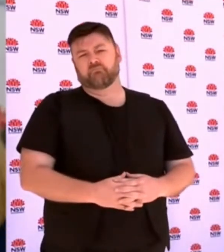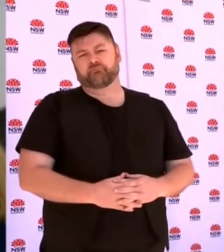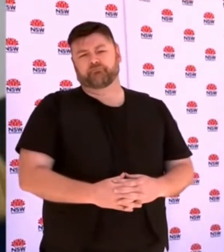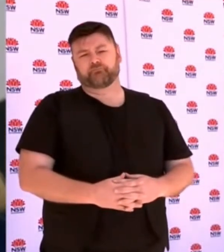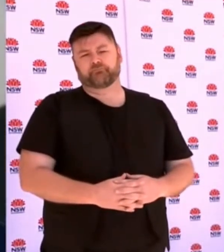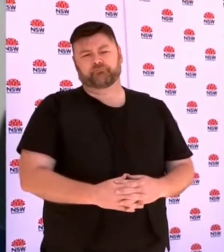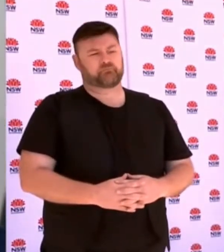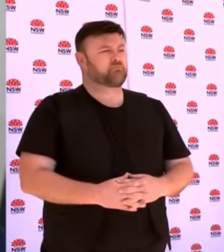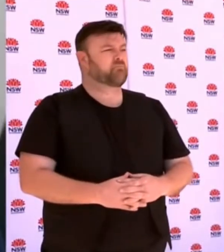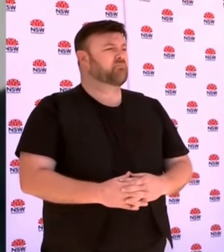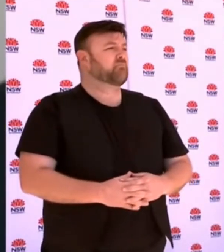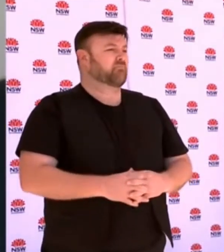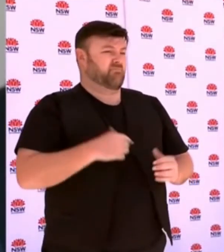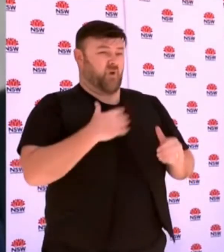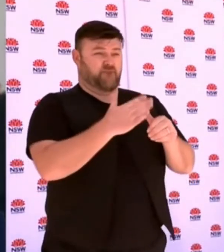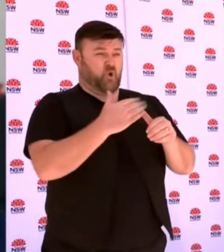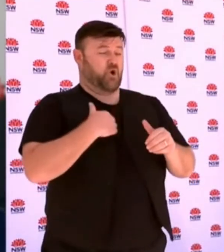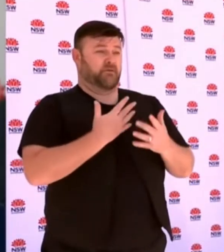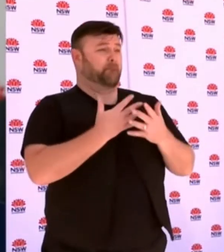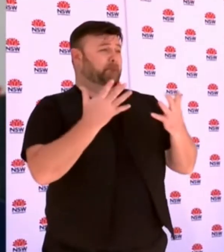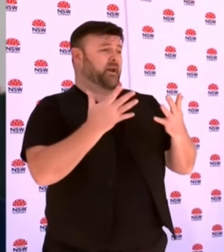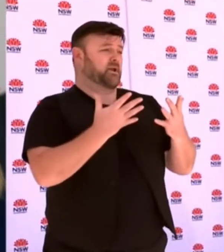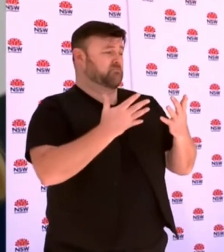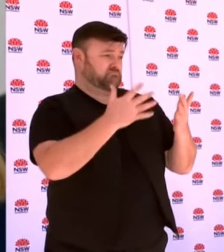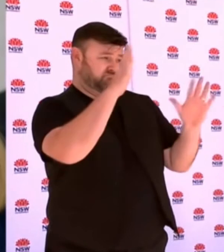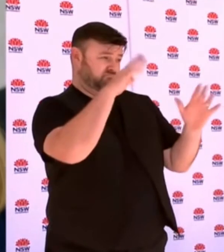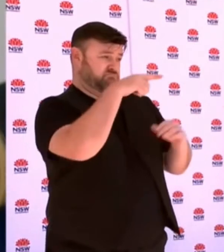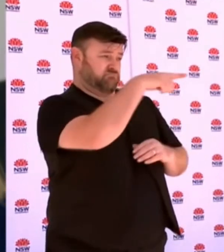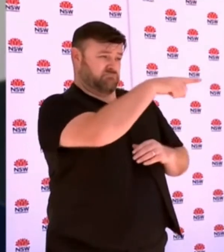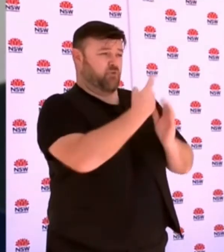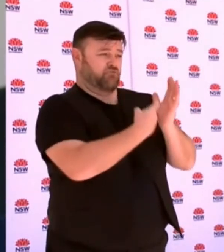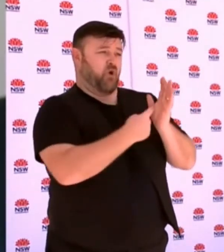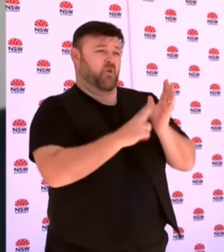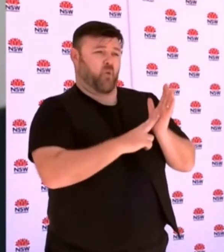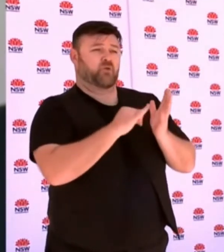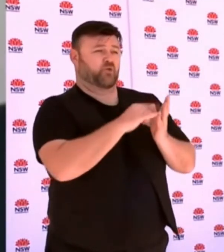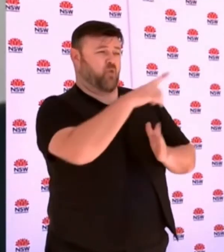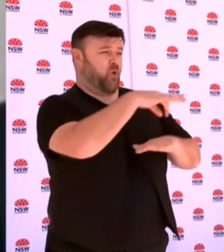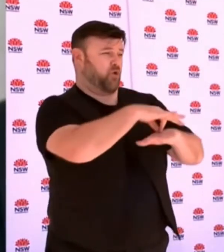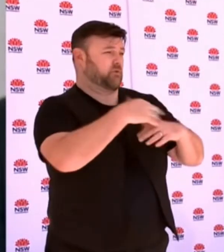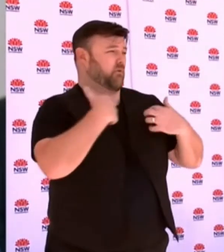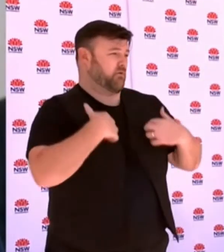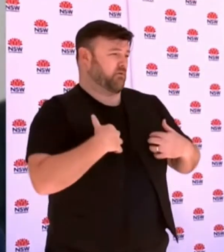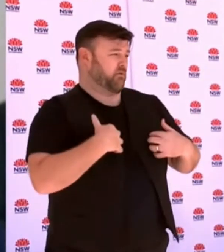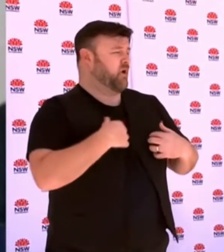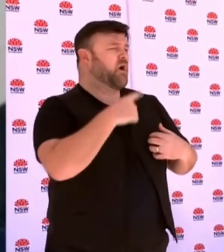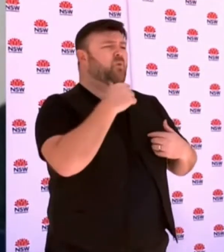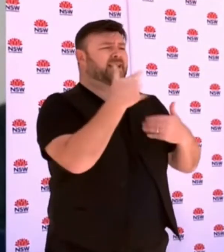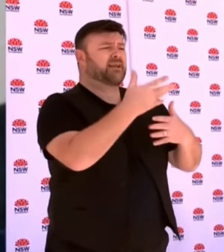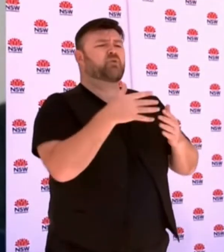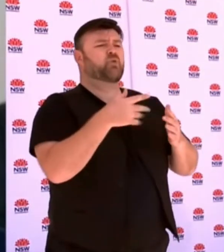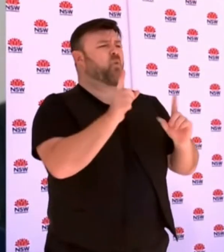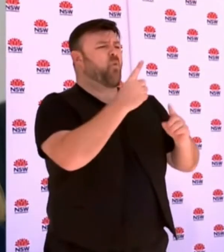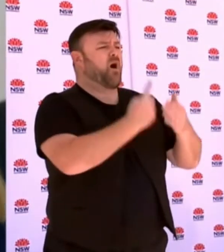First of all, can I just give a big call out to the staff of Royal North Shore Hospital? Can I just give the time sequence of events just so